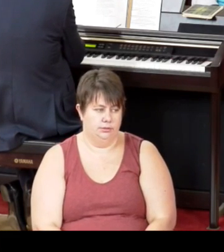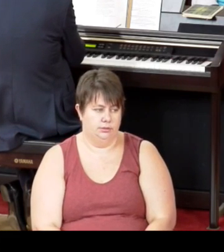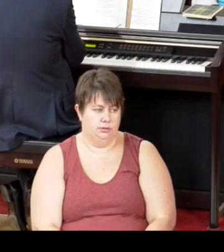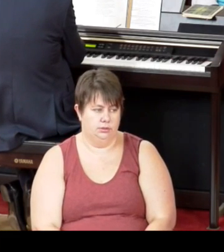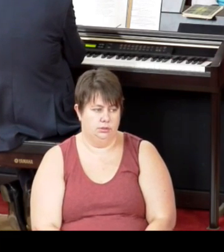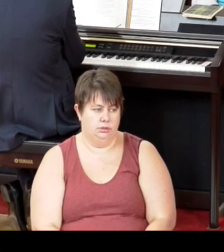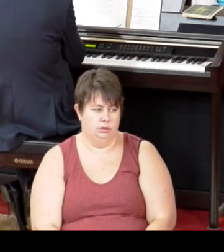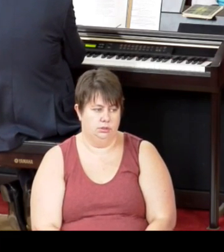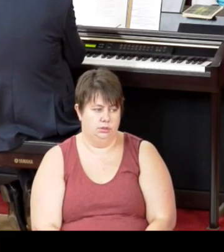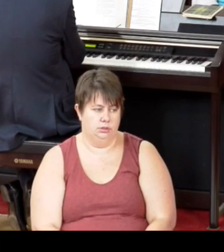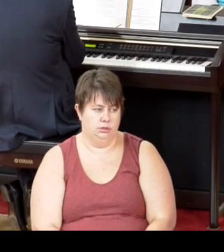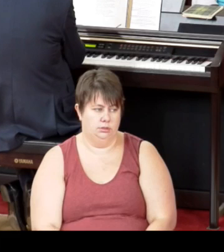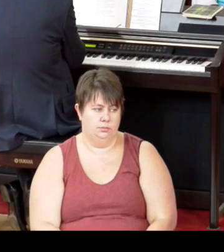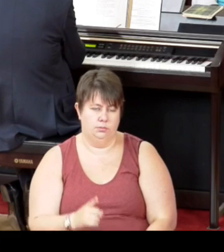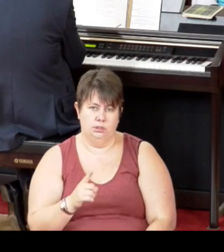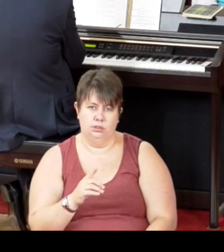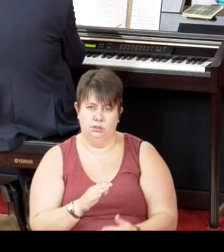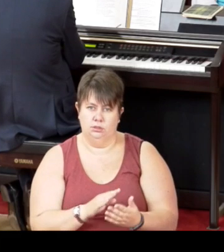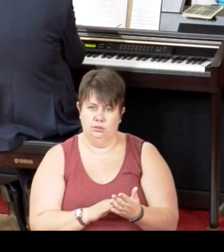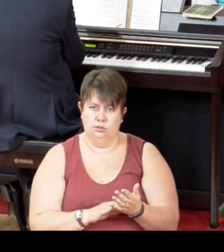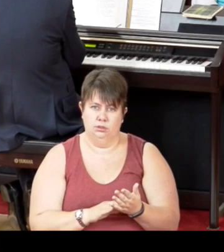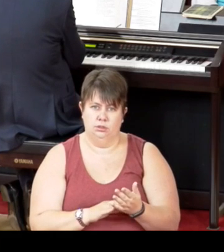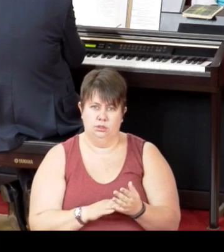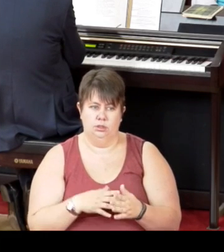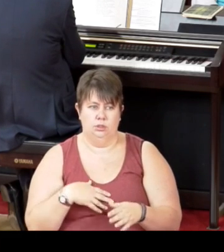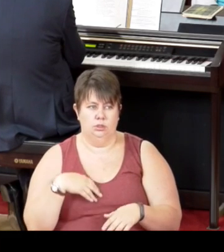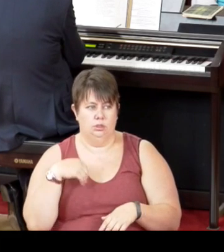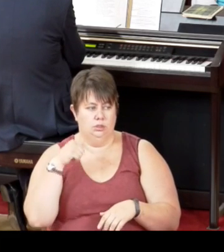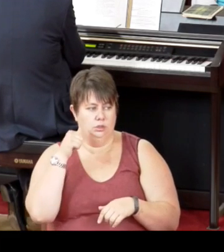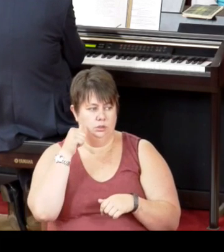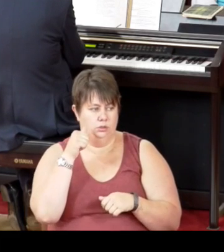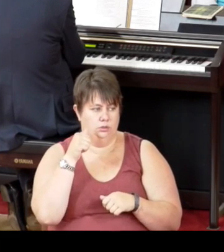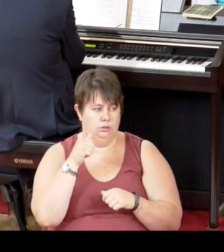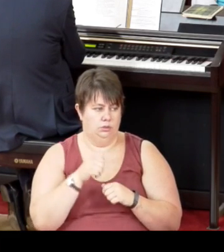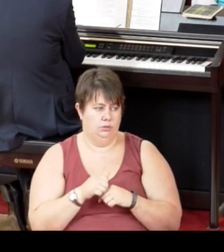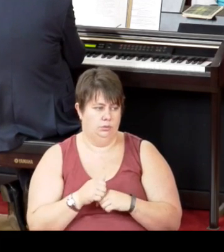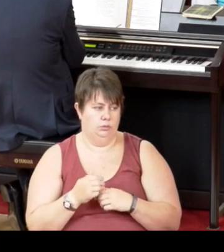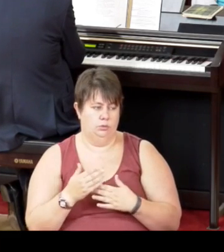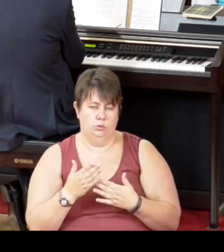But this has been shattered, and now nowhere seems safe.